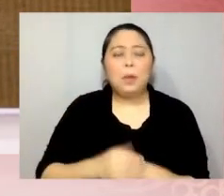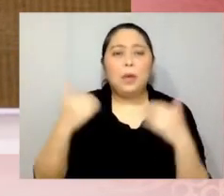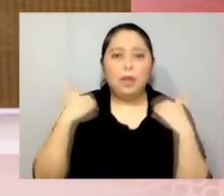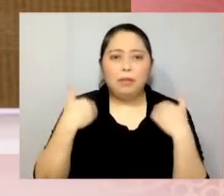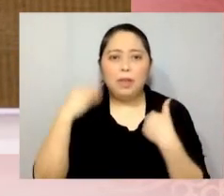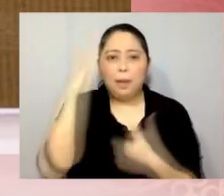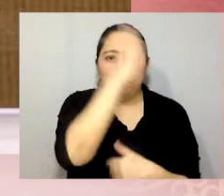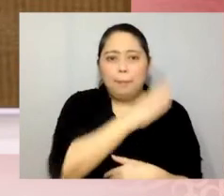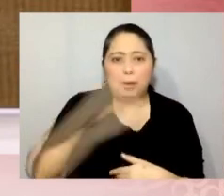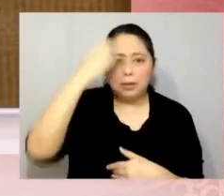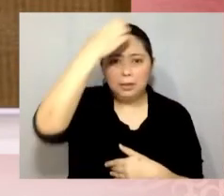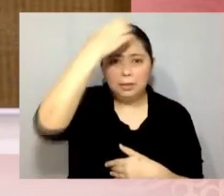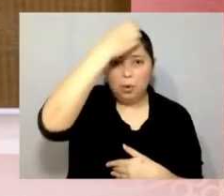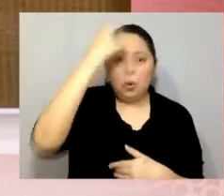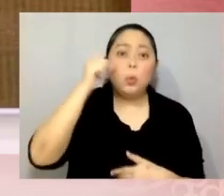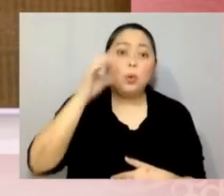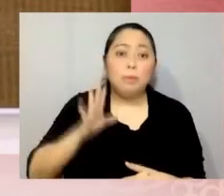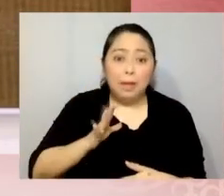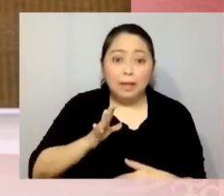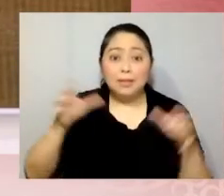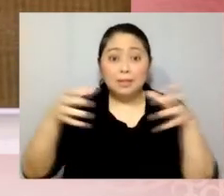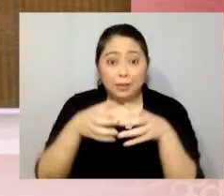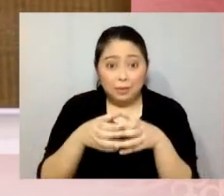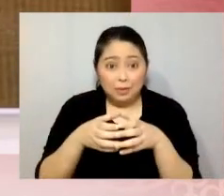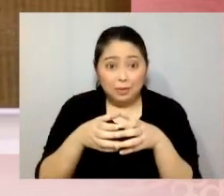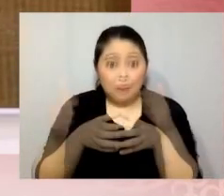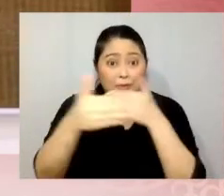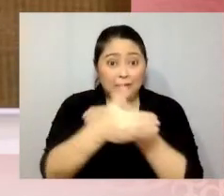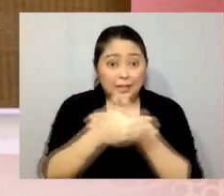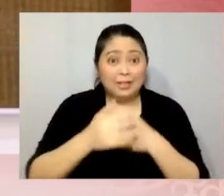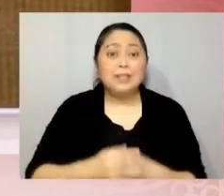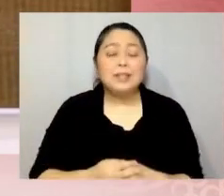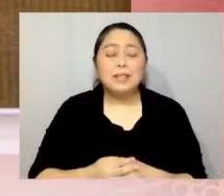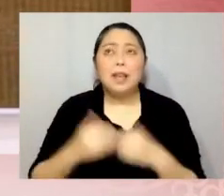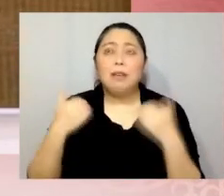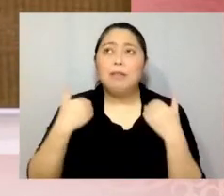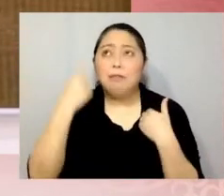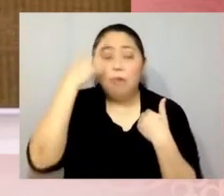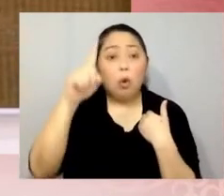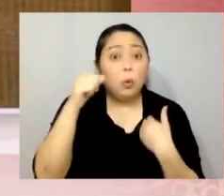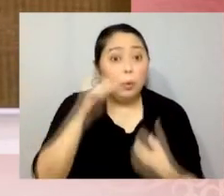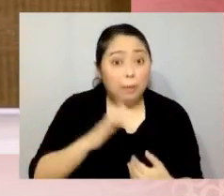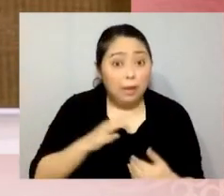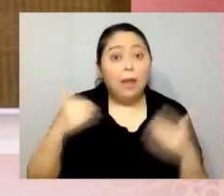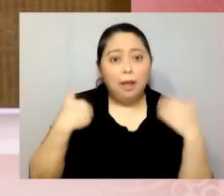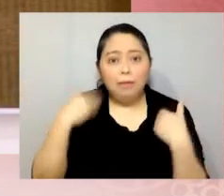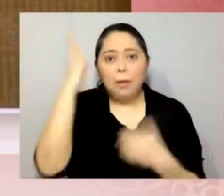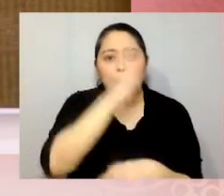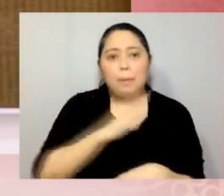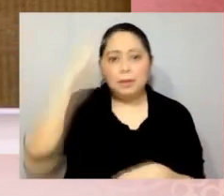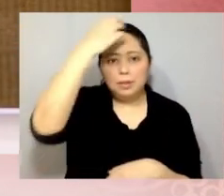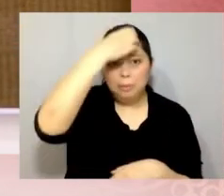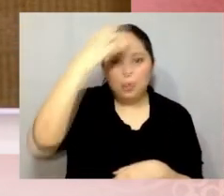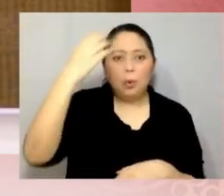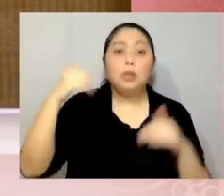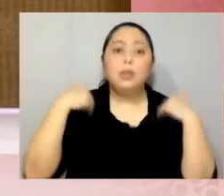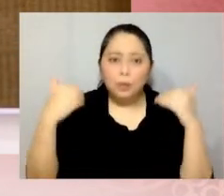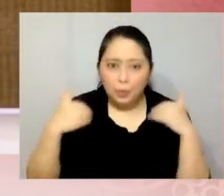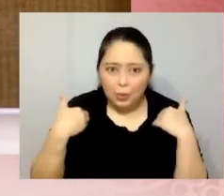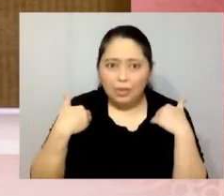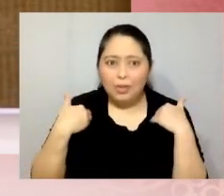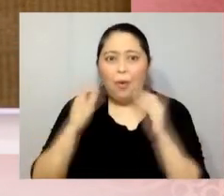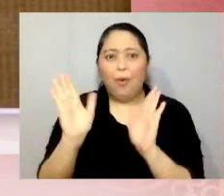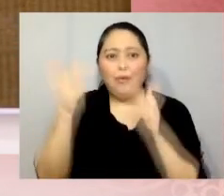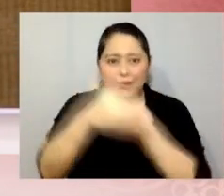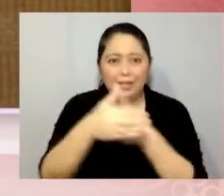the Bangsamoro Women's Commission, for example, for the women, the Bangsamoro Youth Commission for the youth, and so